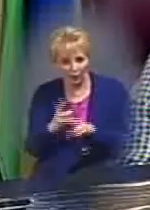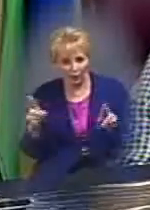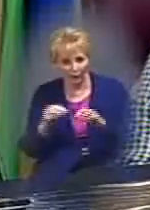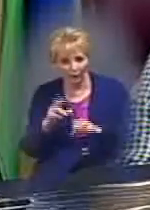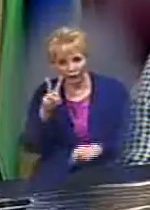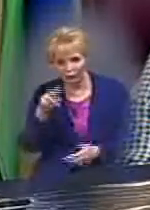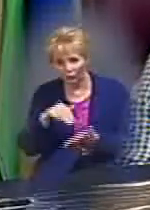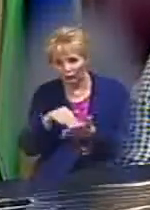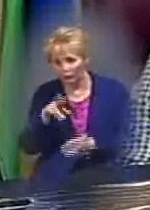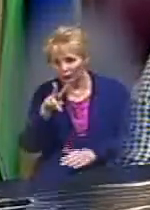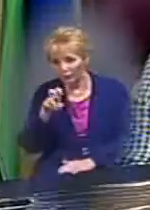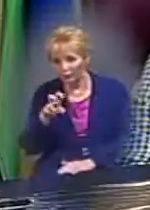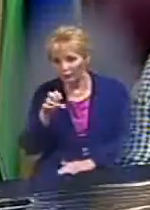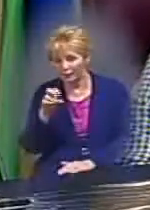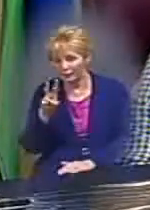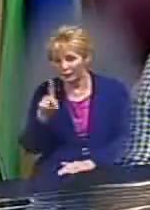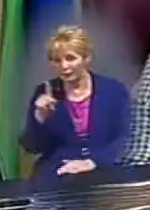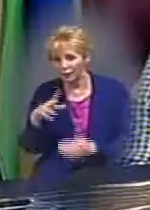amount of